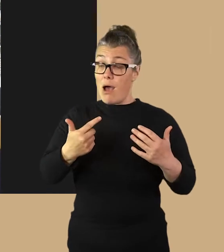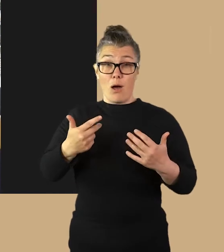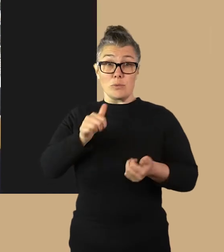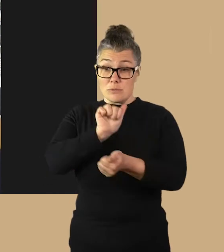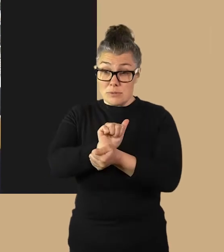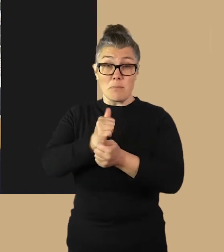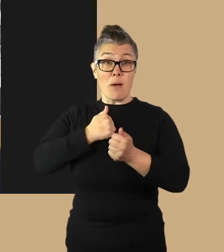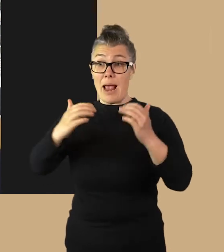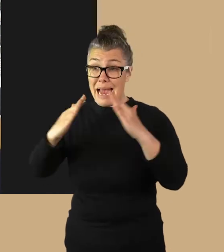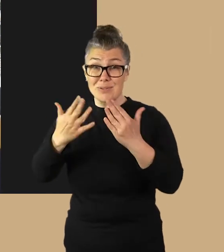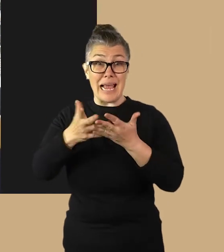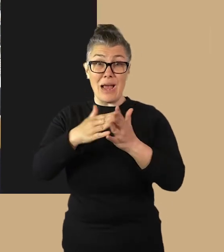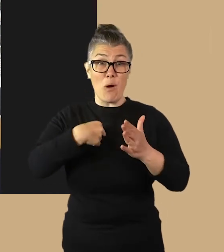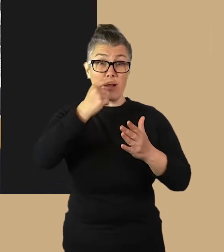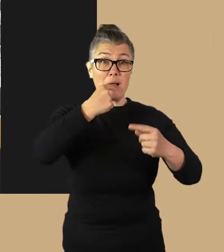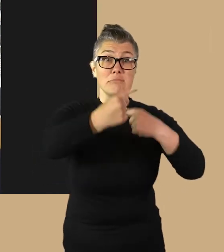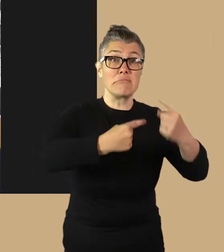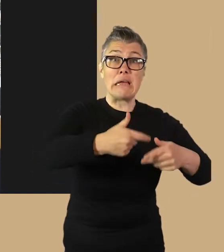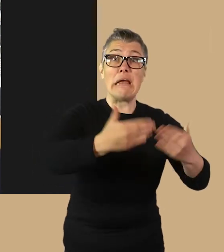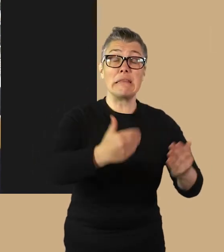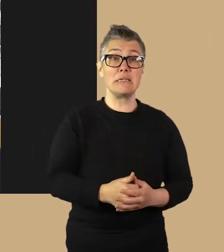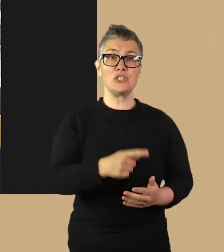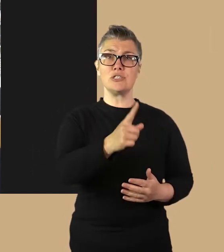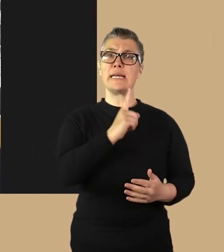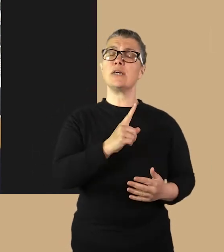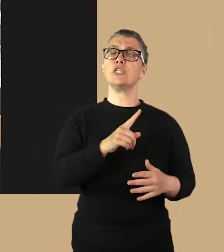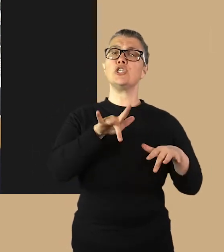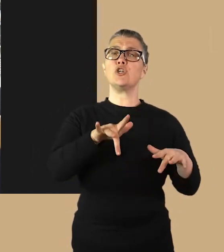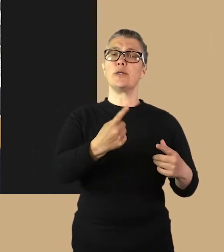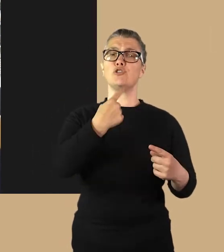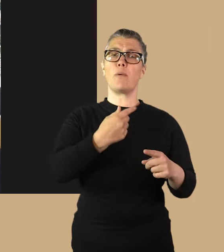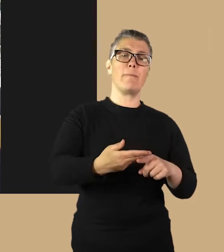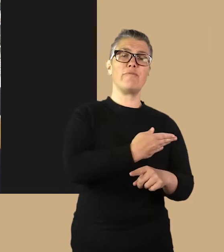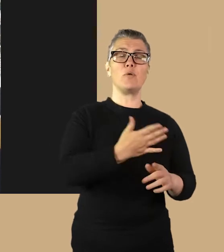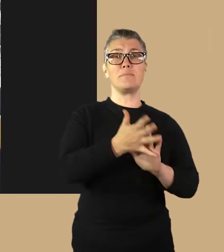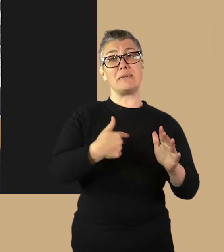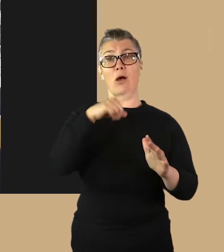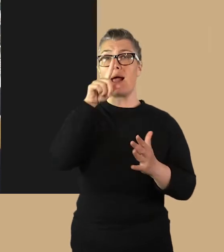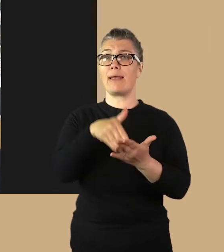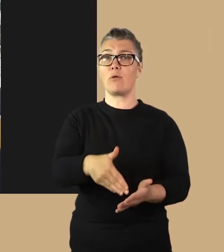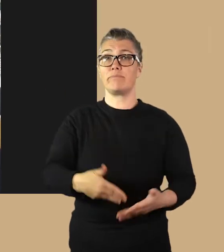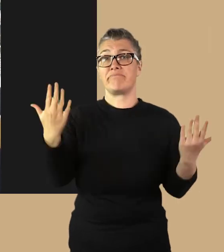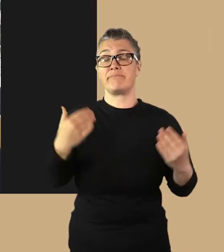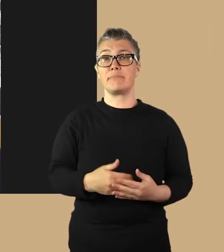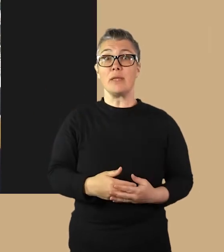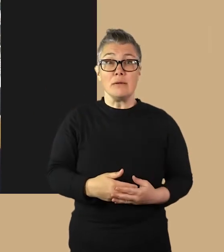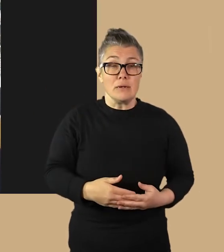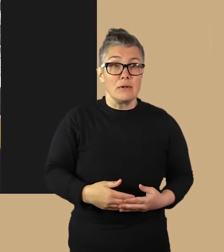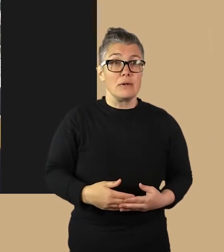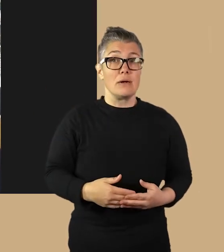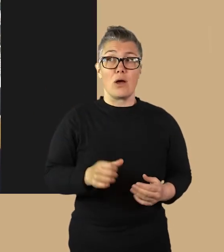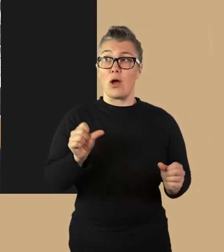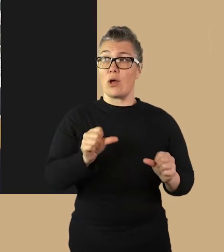stuck in my house, unable to leave. How can I tell you anything? But she's like, you didn't tell me soon enough, so I can't help you with anything. And I was